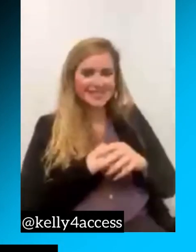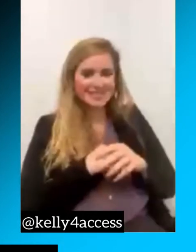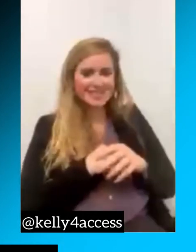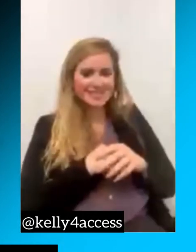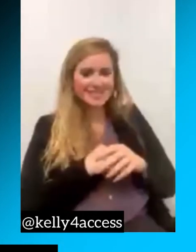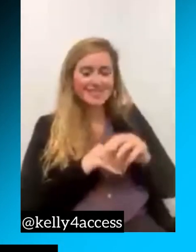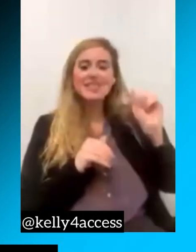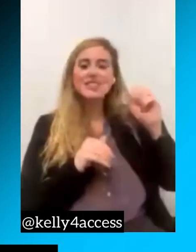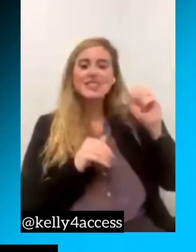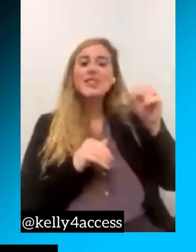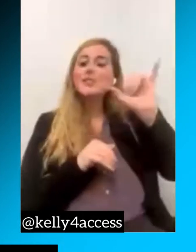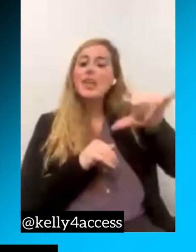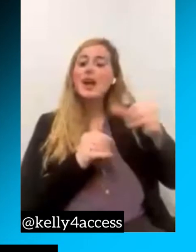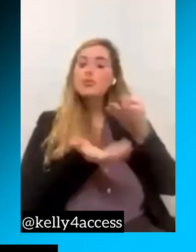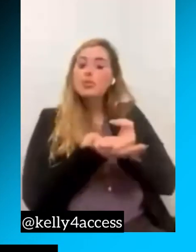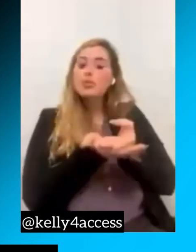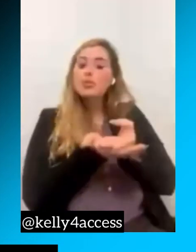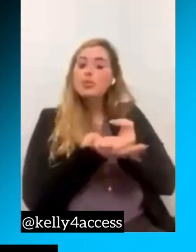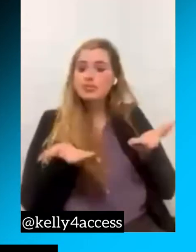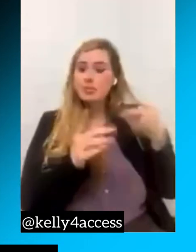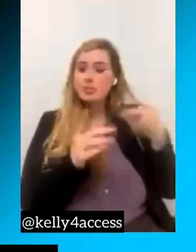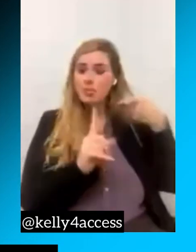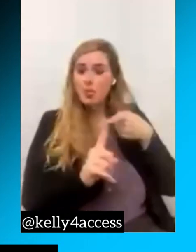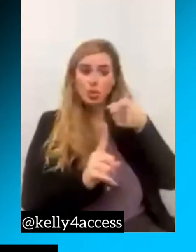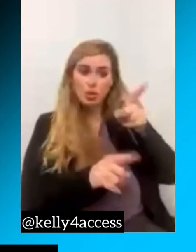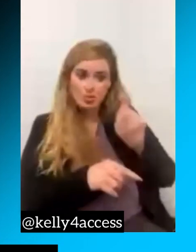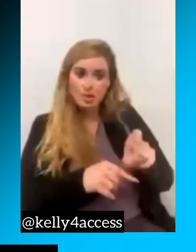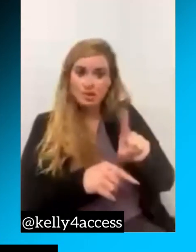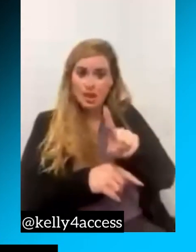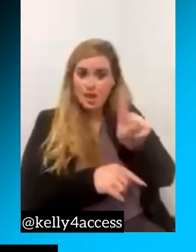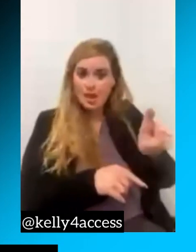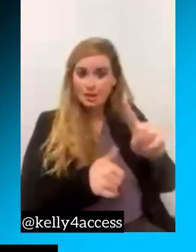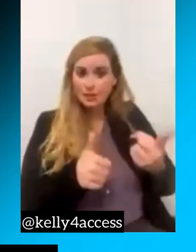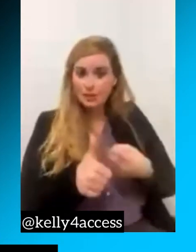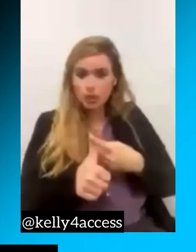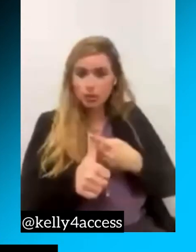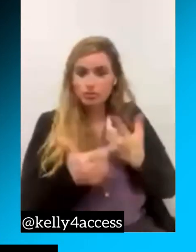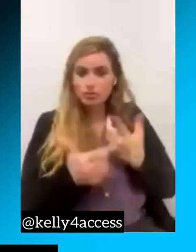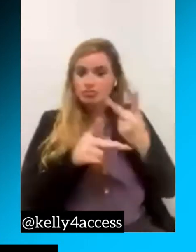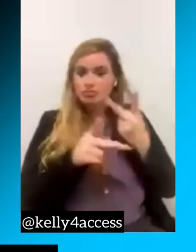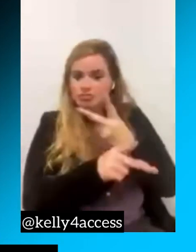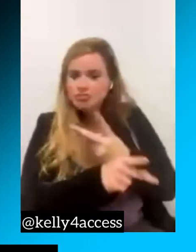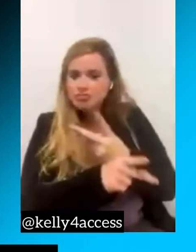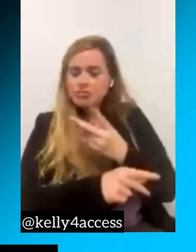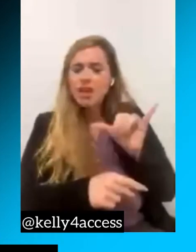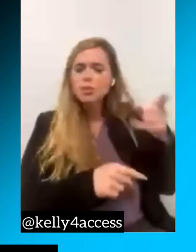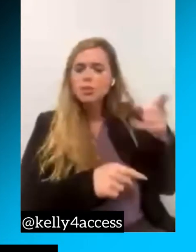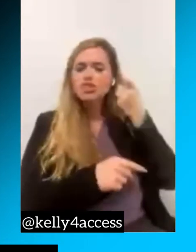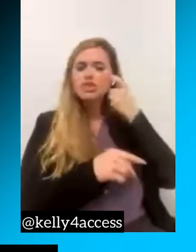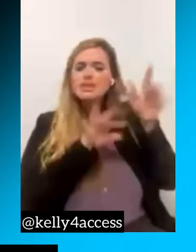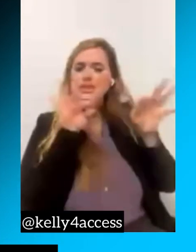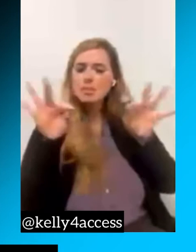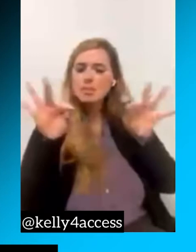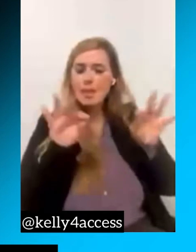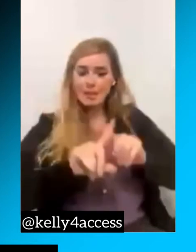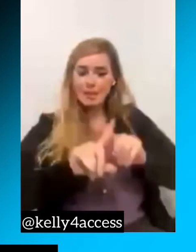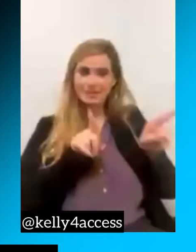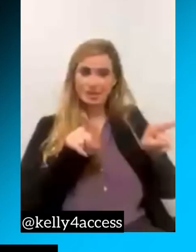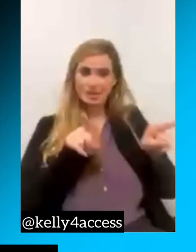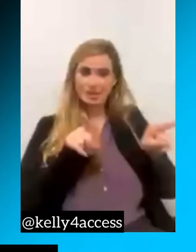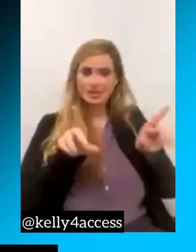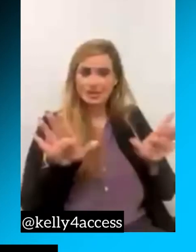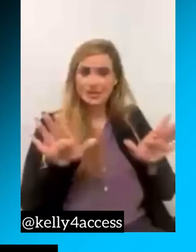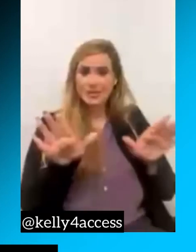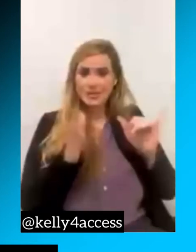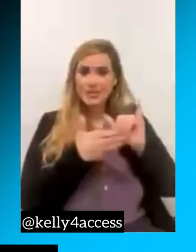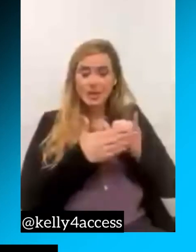this proves that point that you need to act because exactly what you pointed out a difference that that is true. Some people